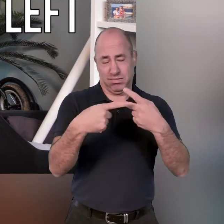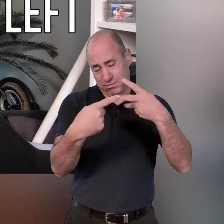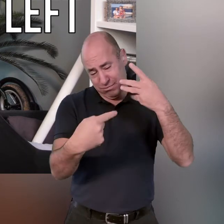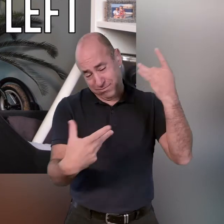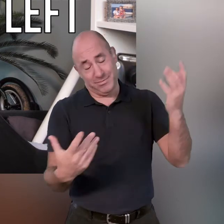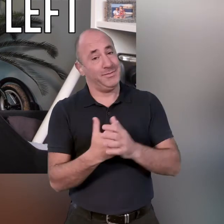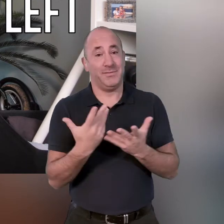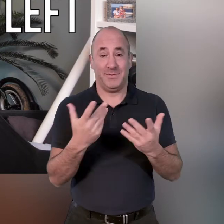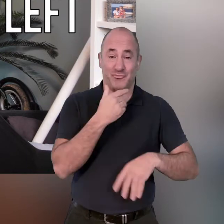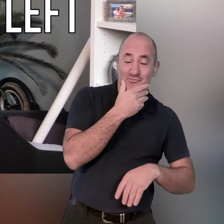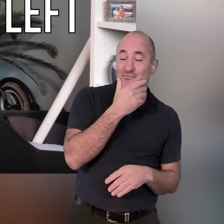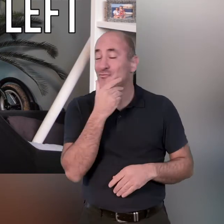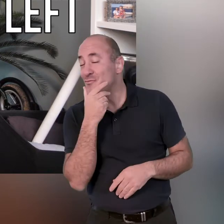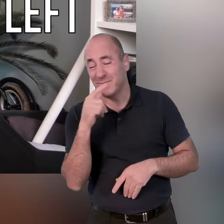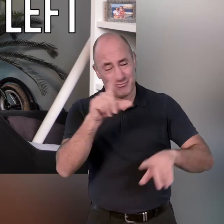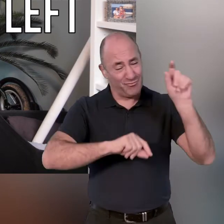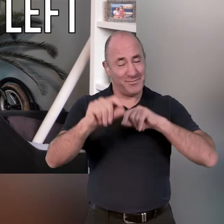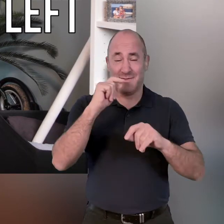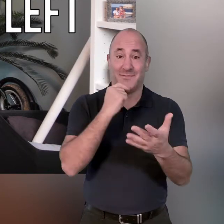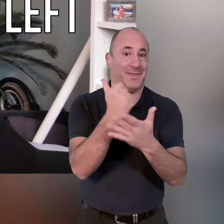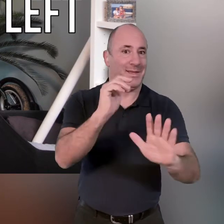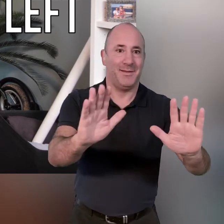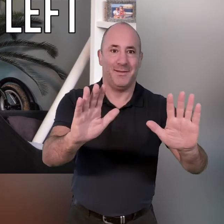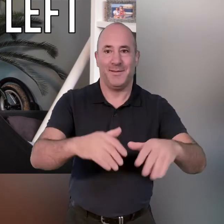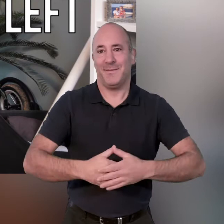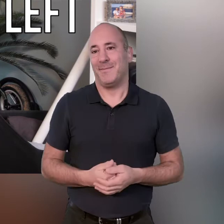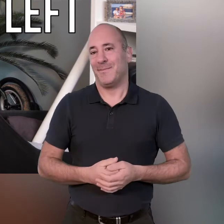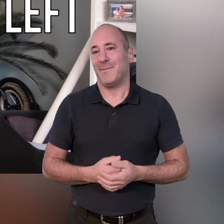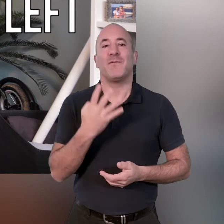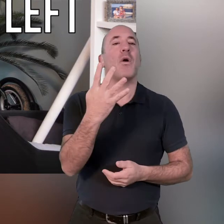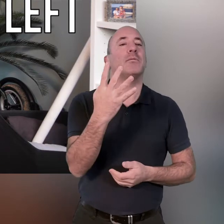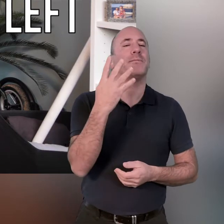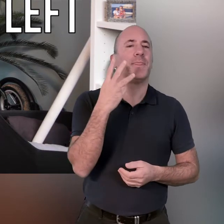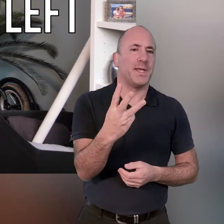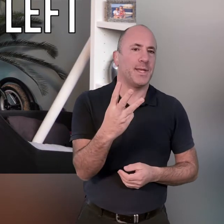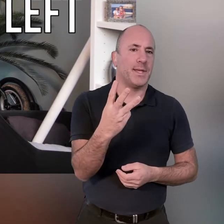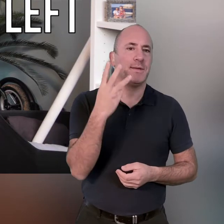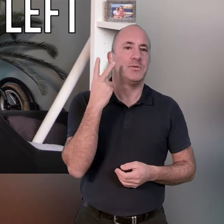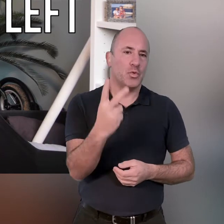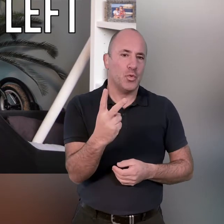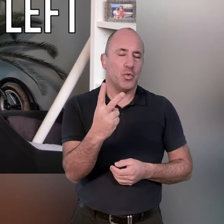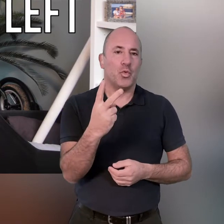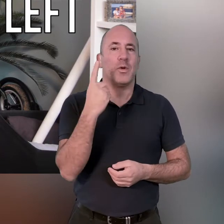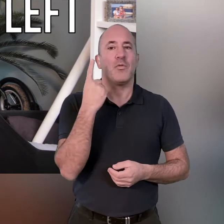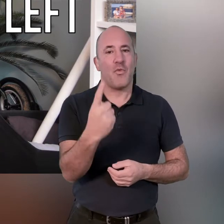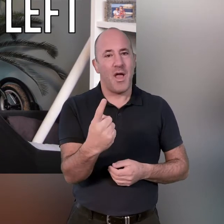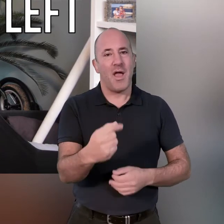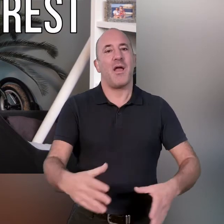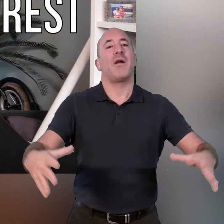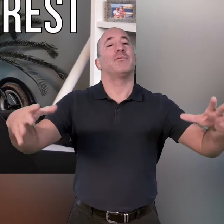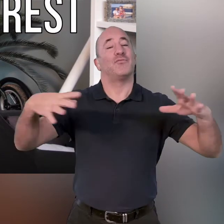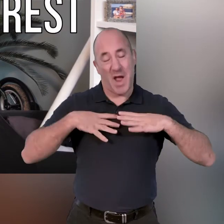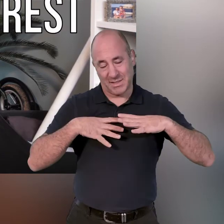really endless with what you can do here, which is fantastic. Right, 4, 3, 2,